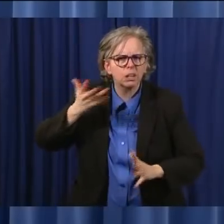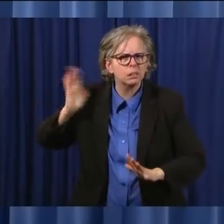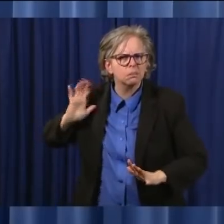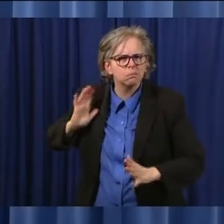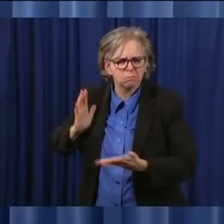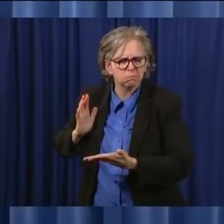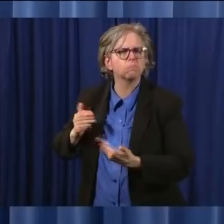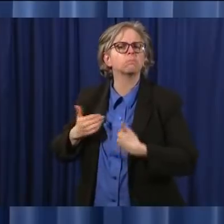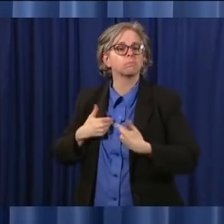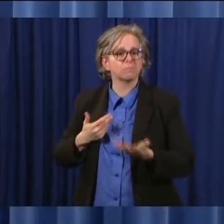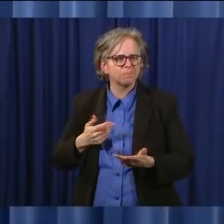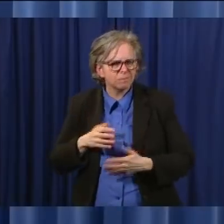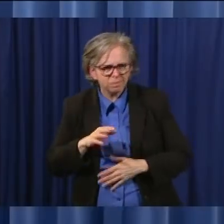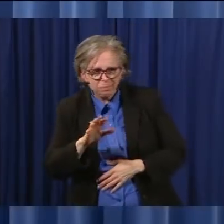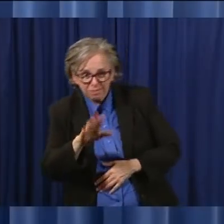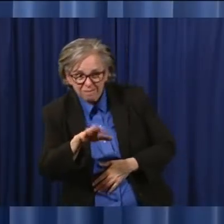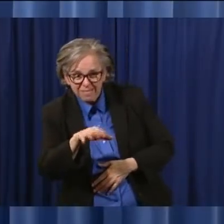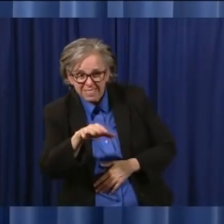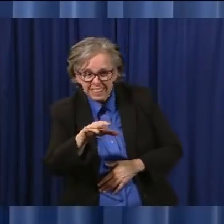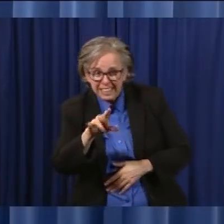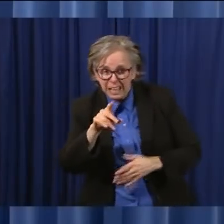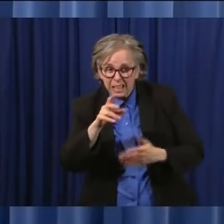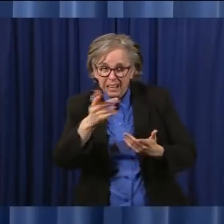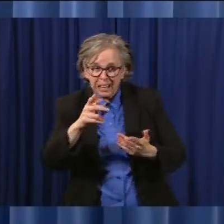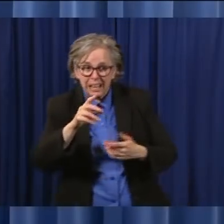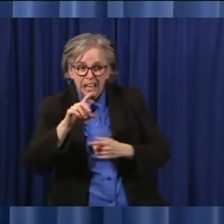tracing mandatory?